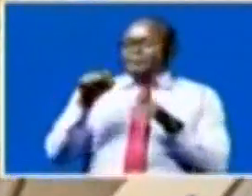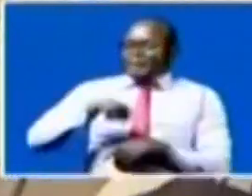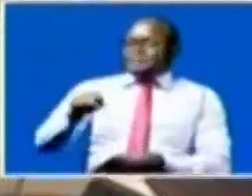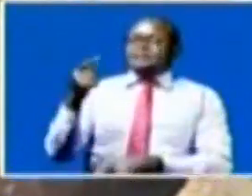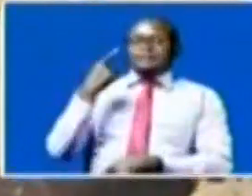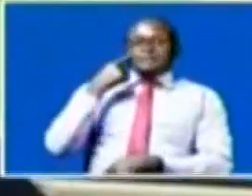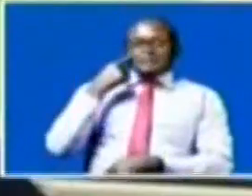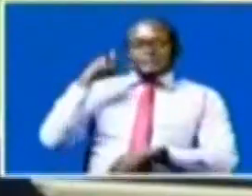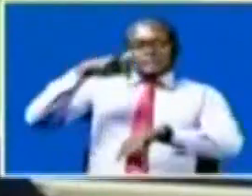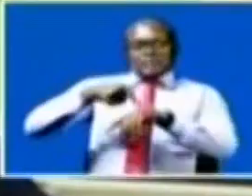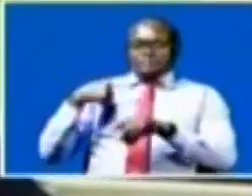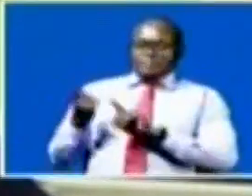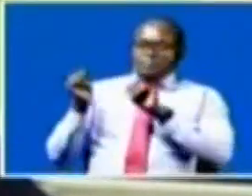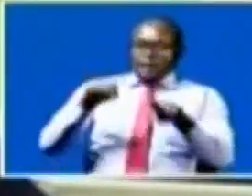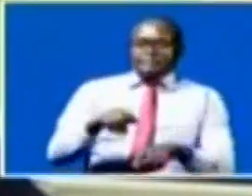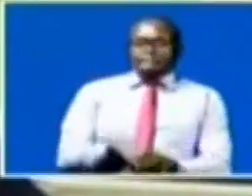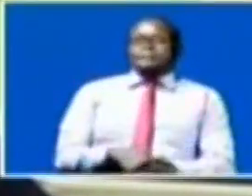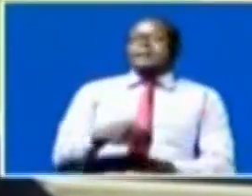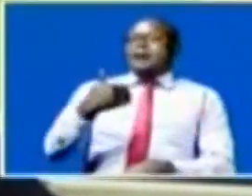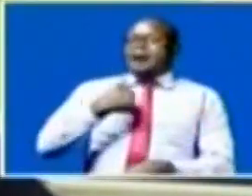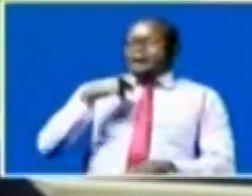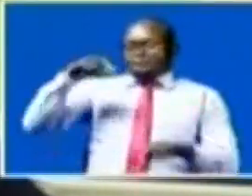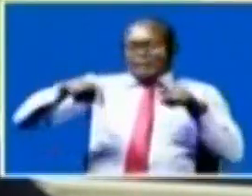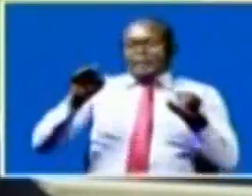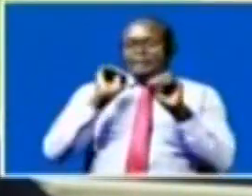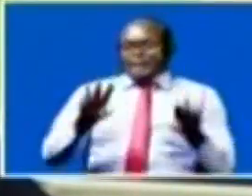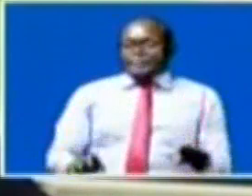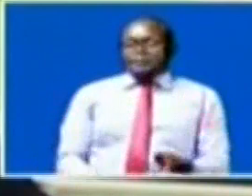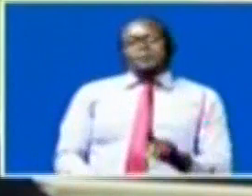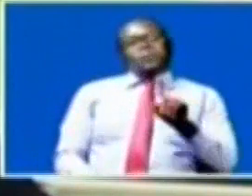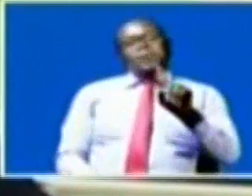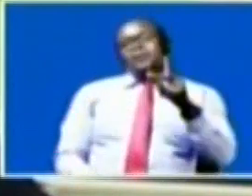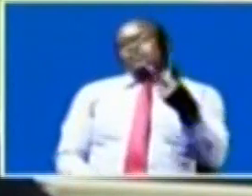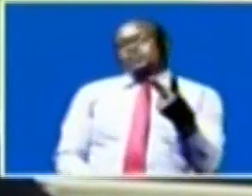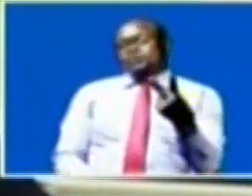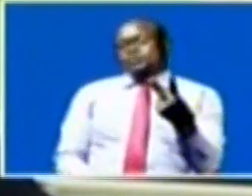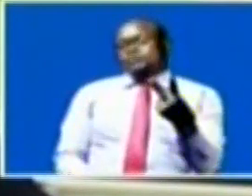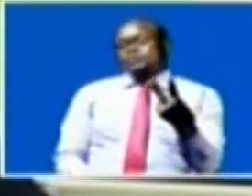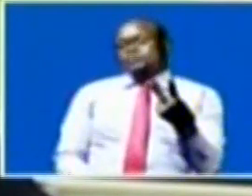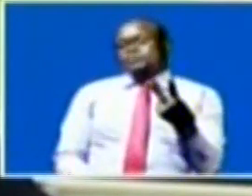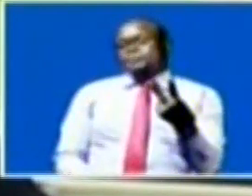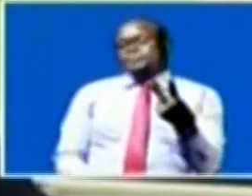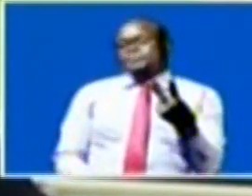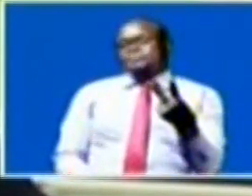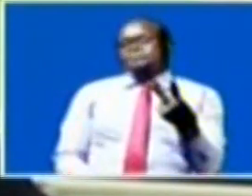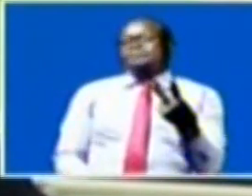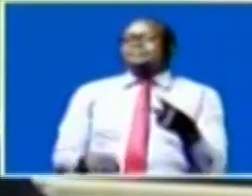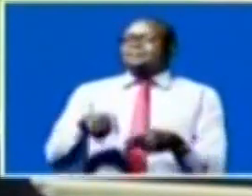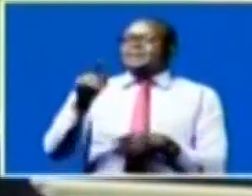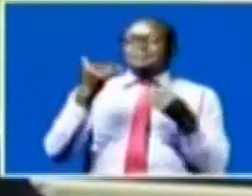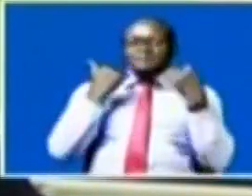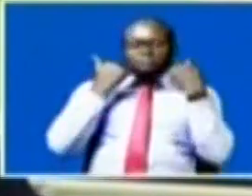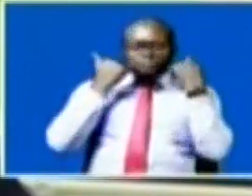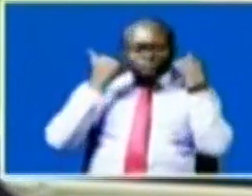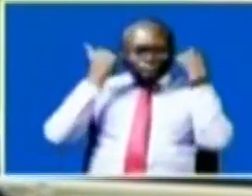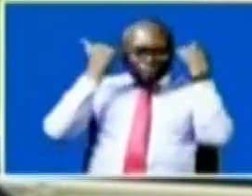her patients. They don't have the ribs, one or the two. So kind of they get into